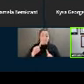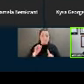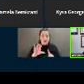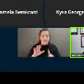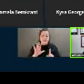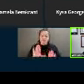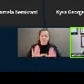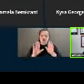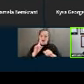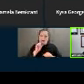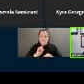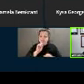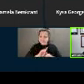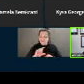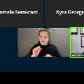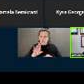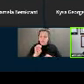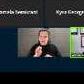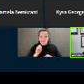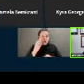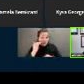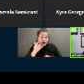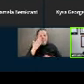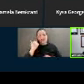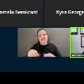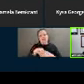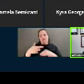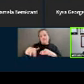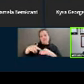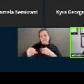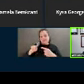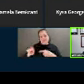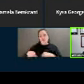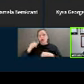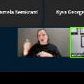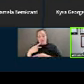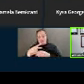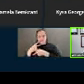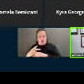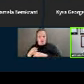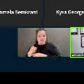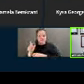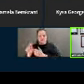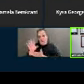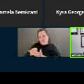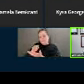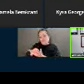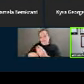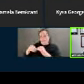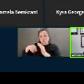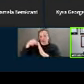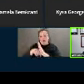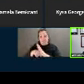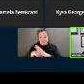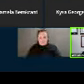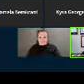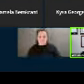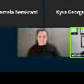it includes references to other available products that can inform tangible actions. And because